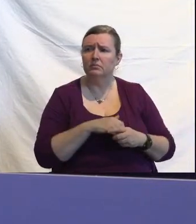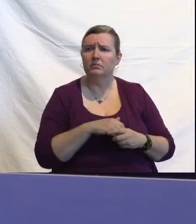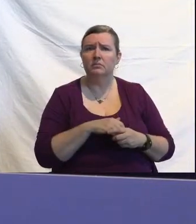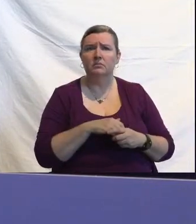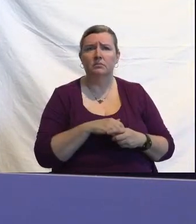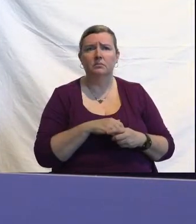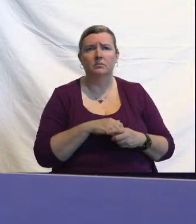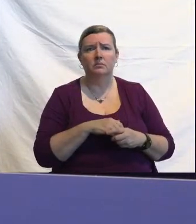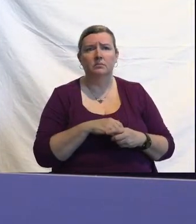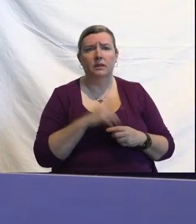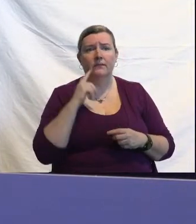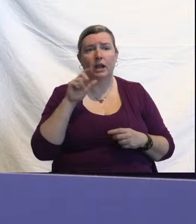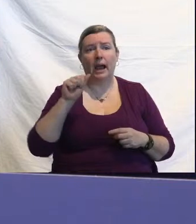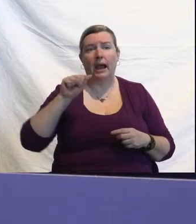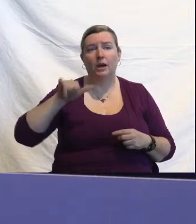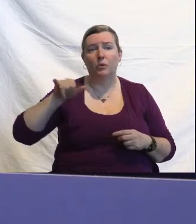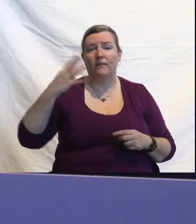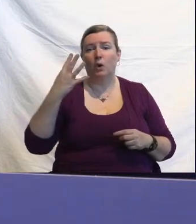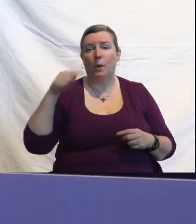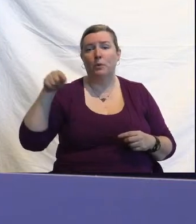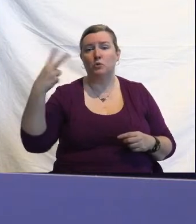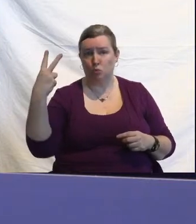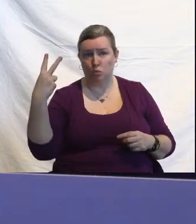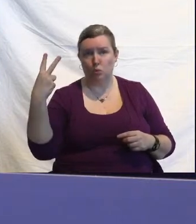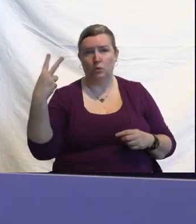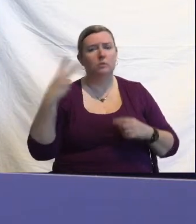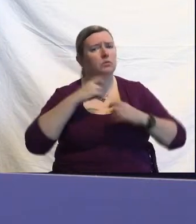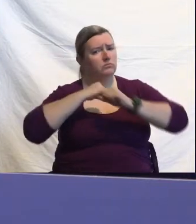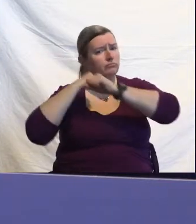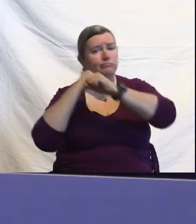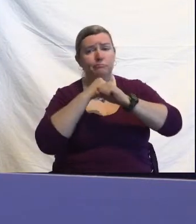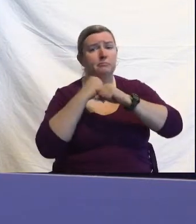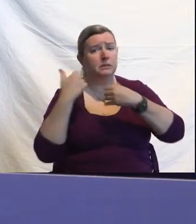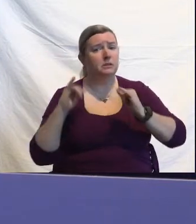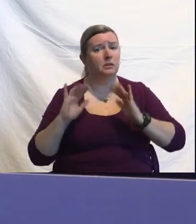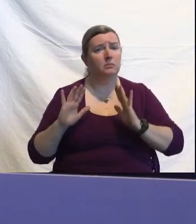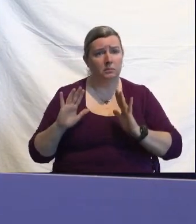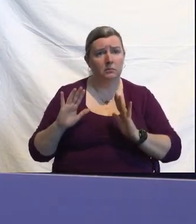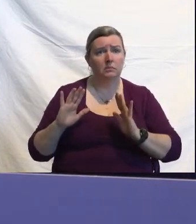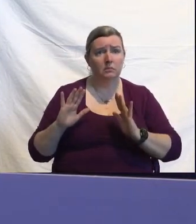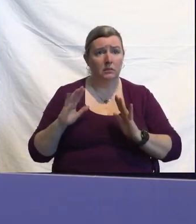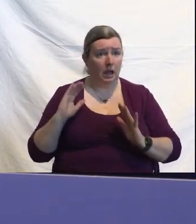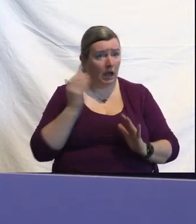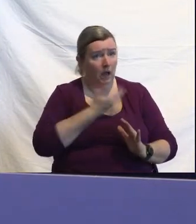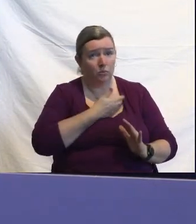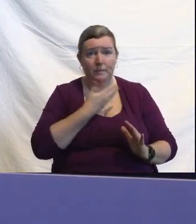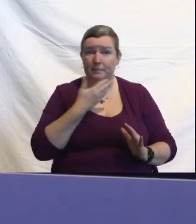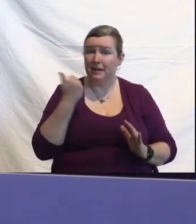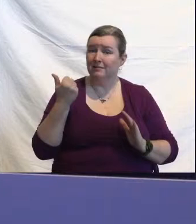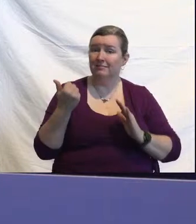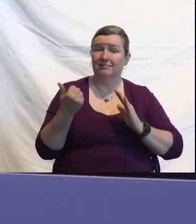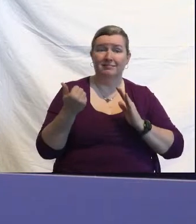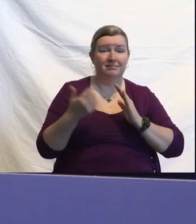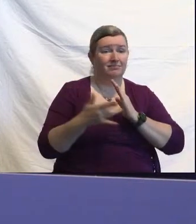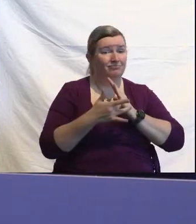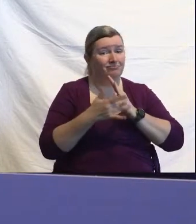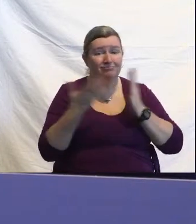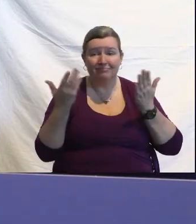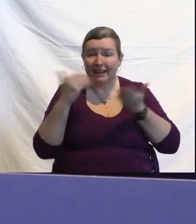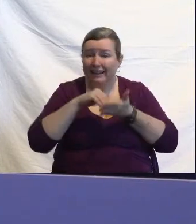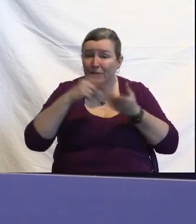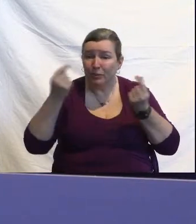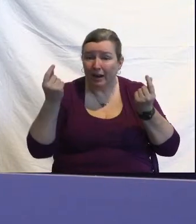4.2. And, just to, again, reiterate the message that, probably our best tool, again, is increasing